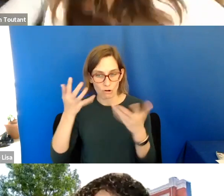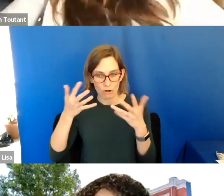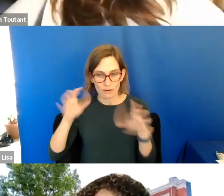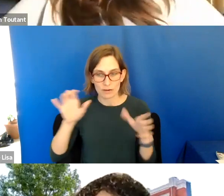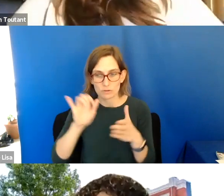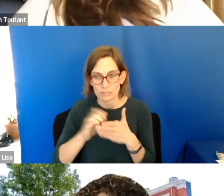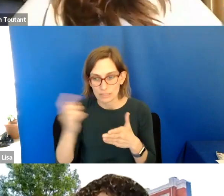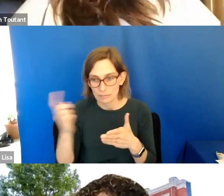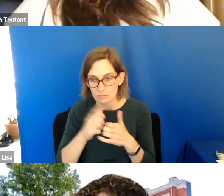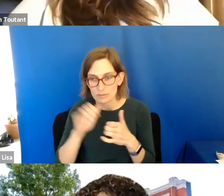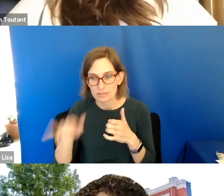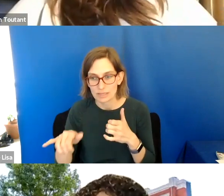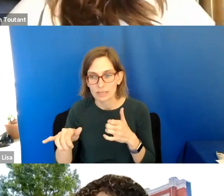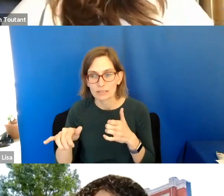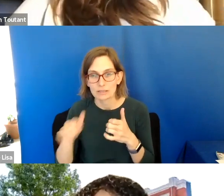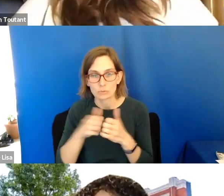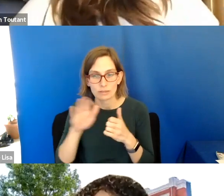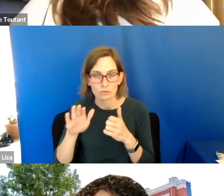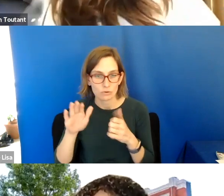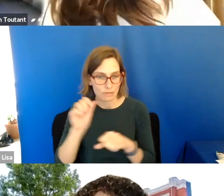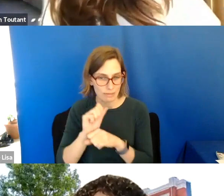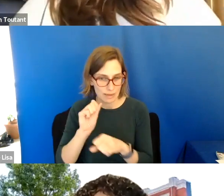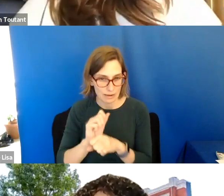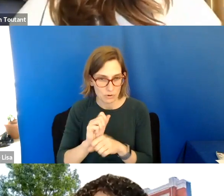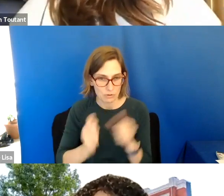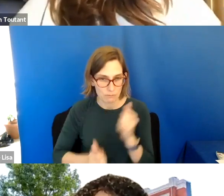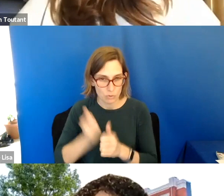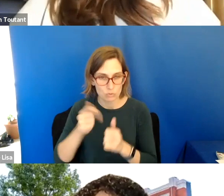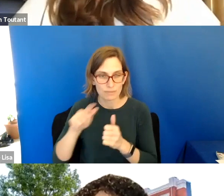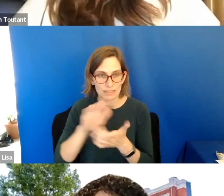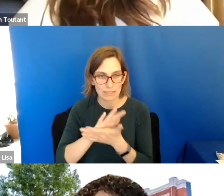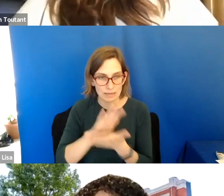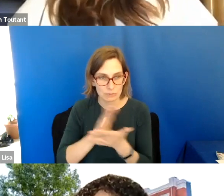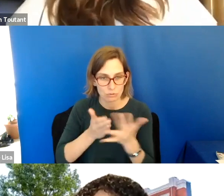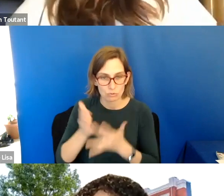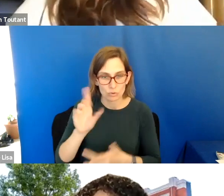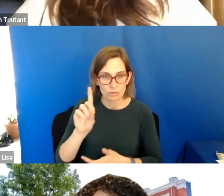that invisible labor in most of these campuses through D&I work?